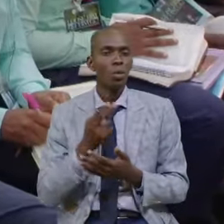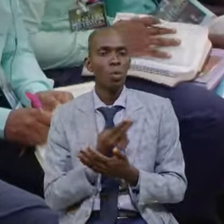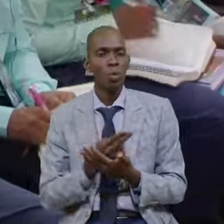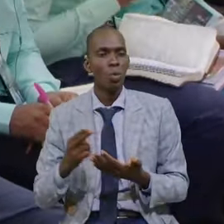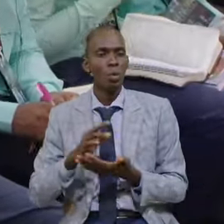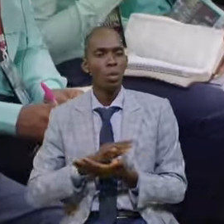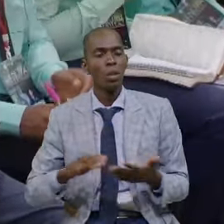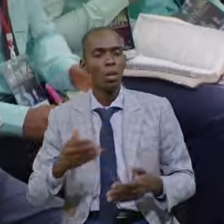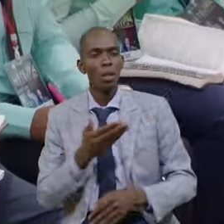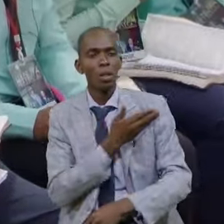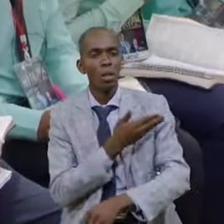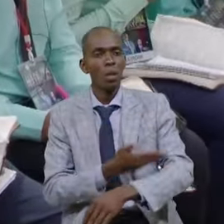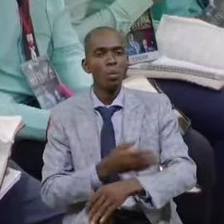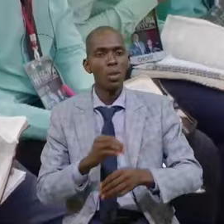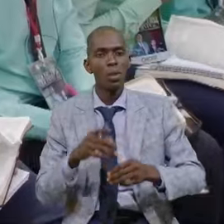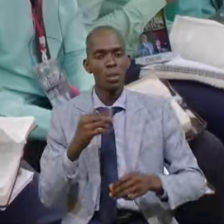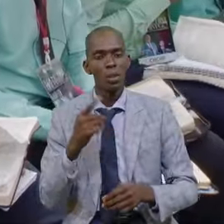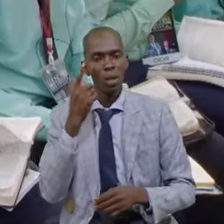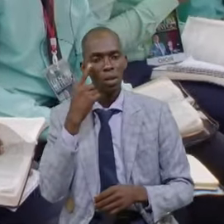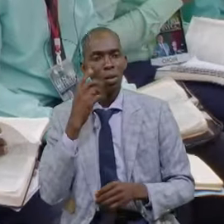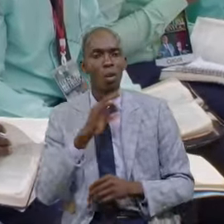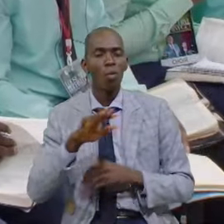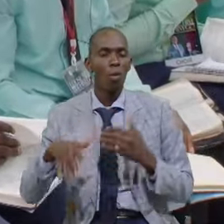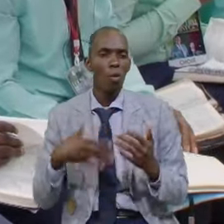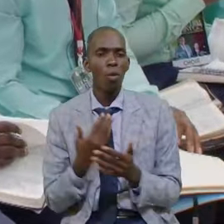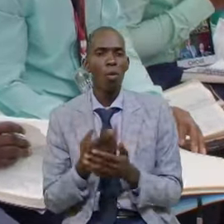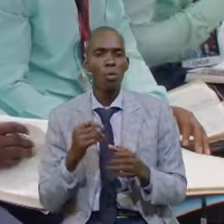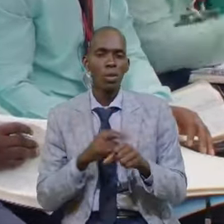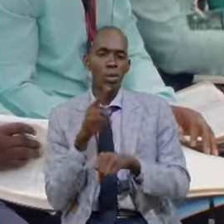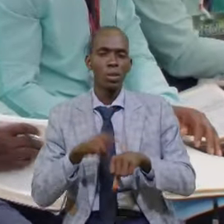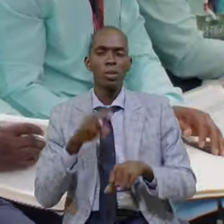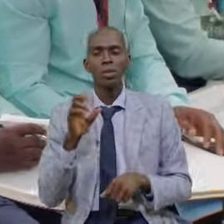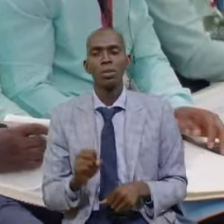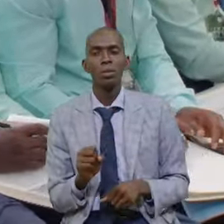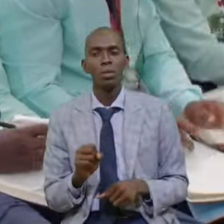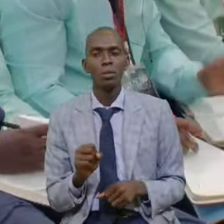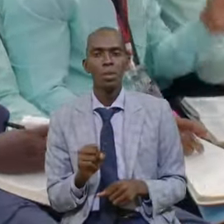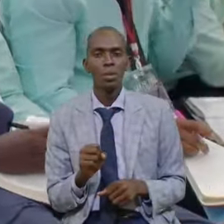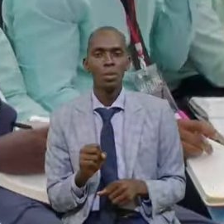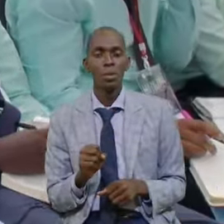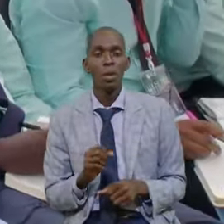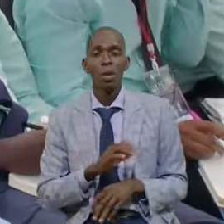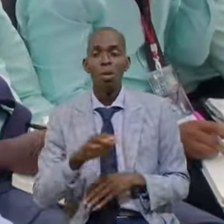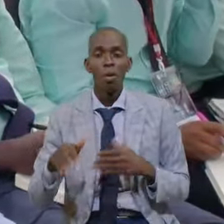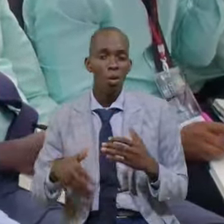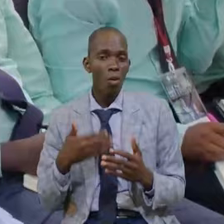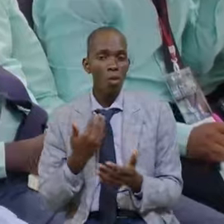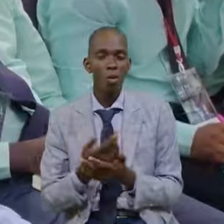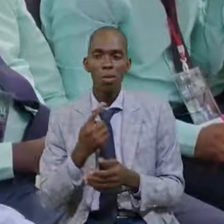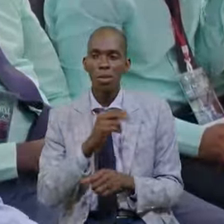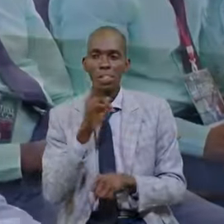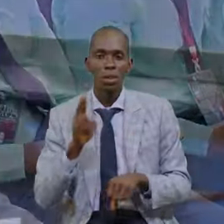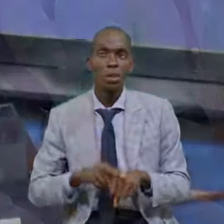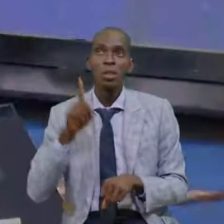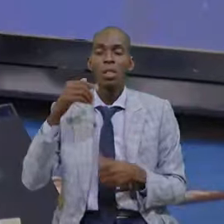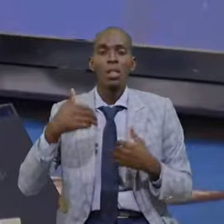the eyes of all the nations. All the nations, he has made